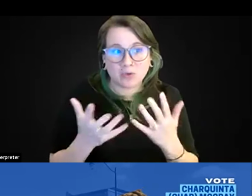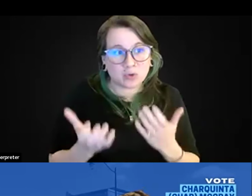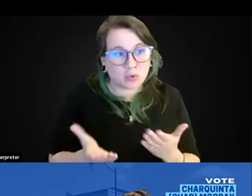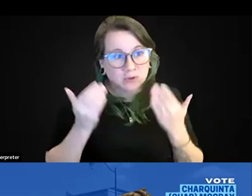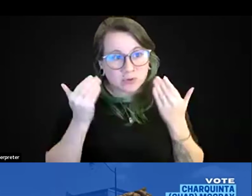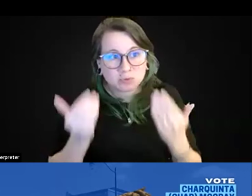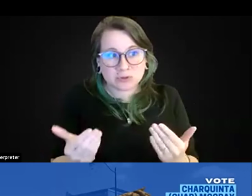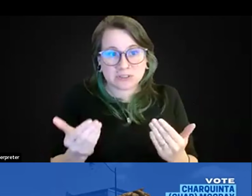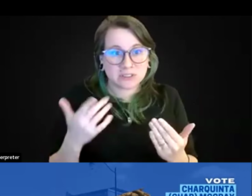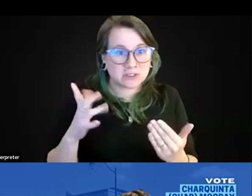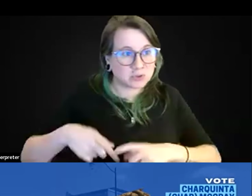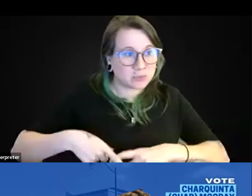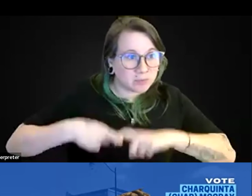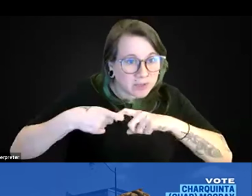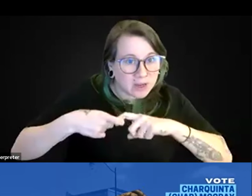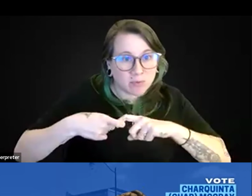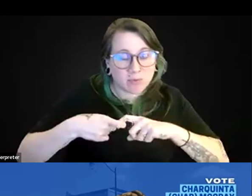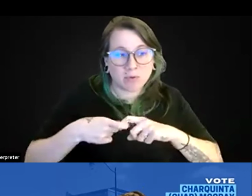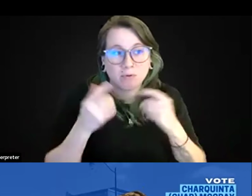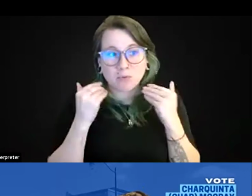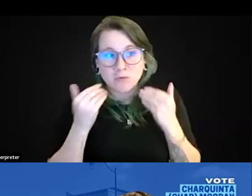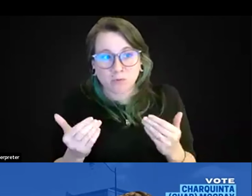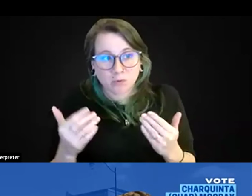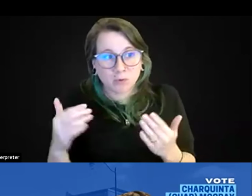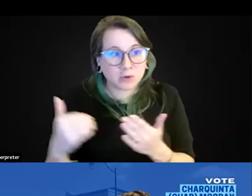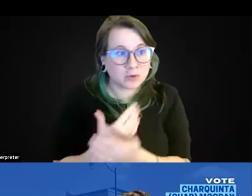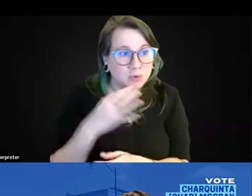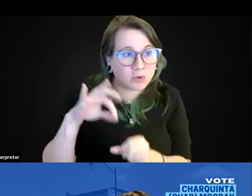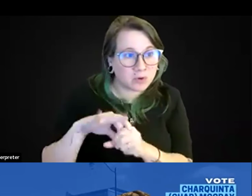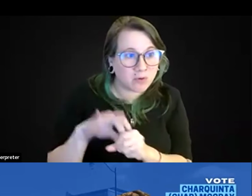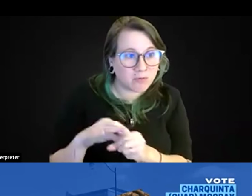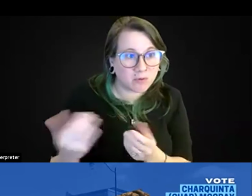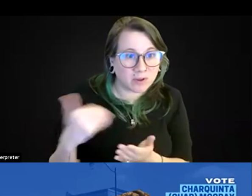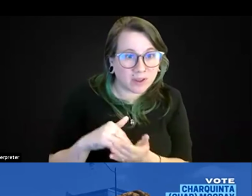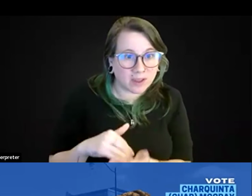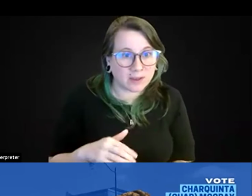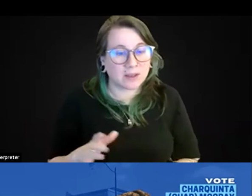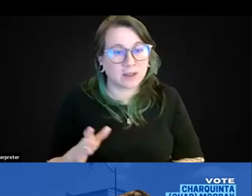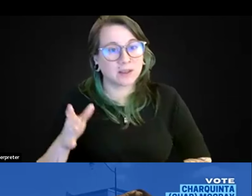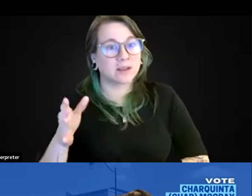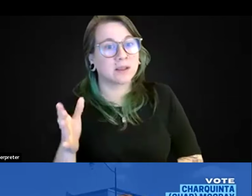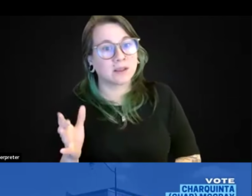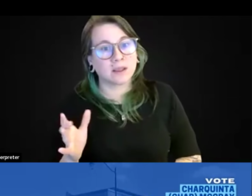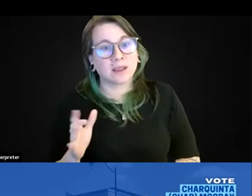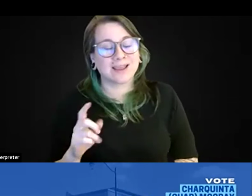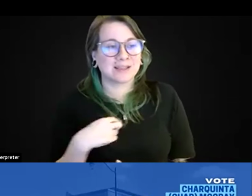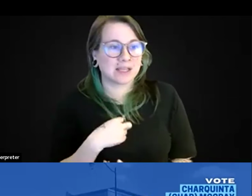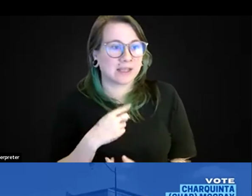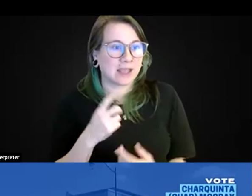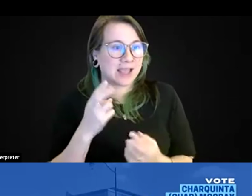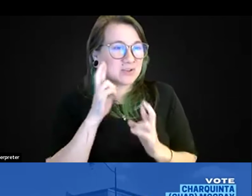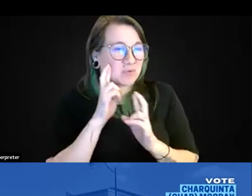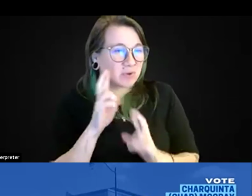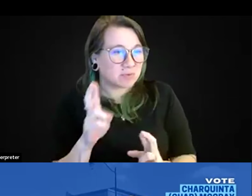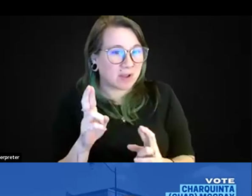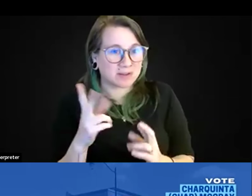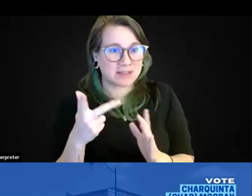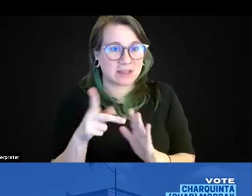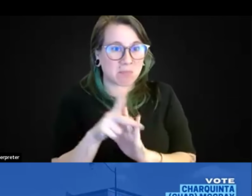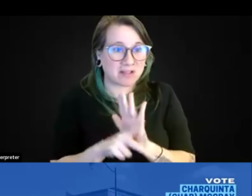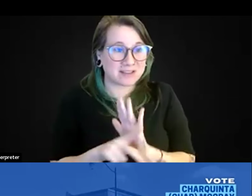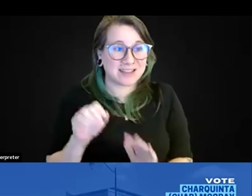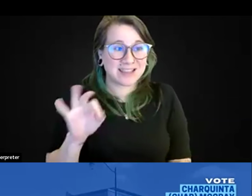or should we move forward and do a new vote against the project? Commissioner, I just respectfully, parliamentary procedure says that if a